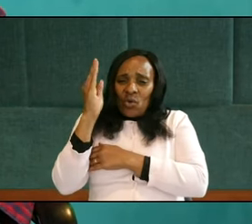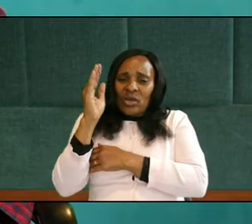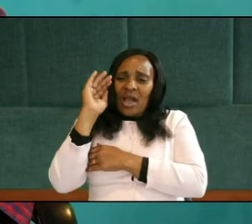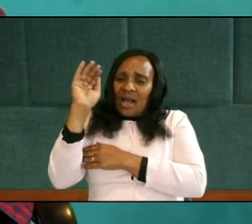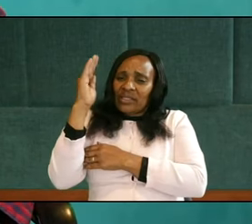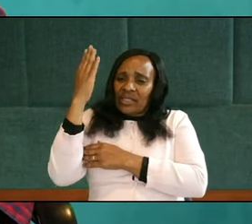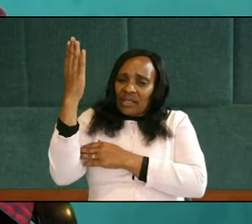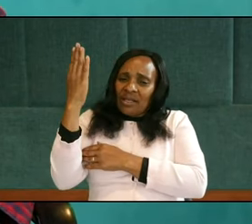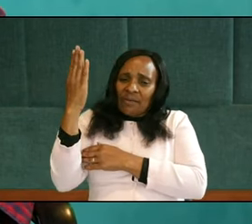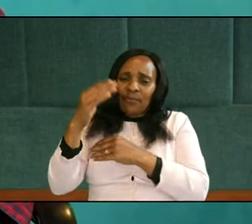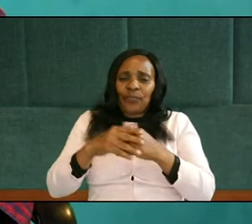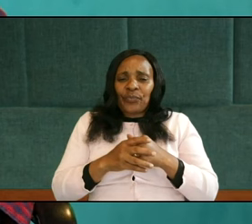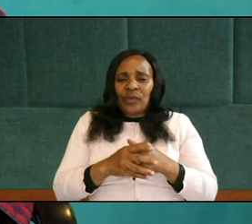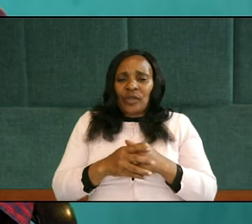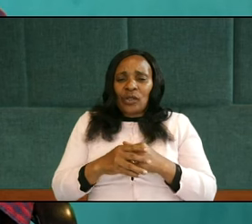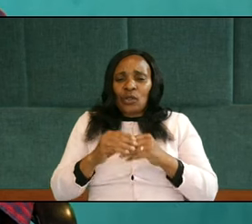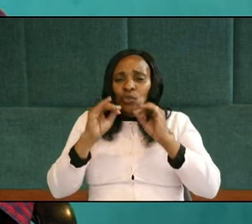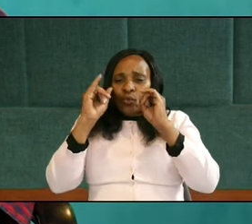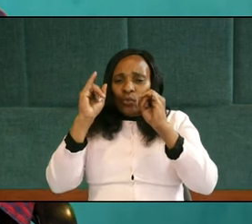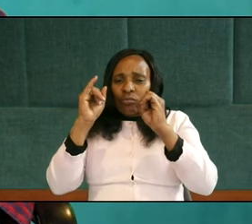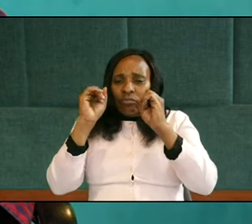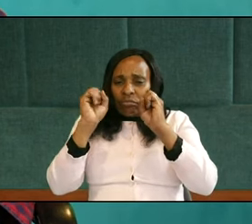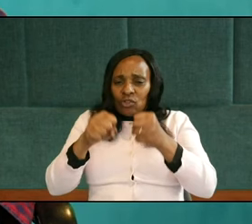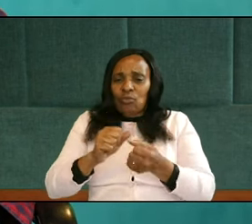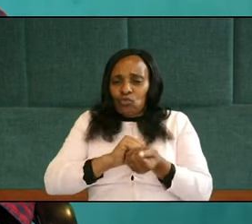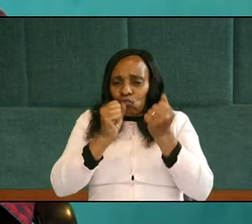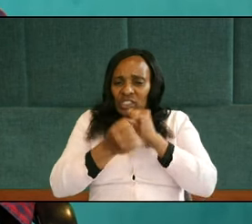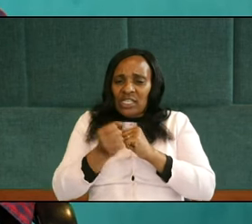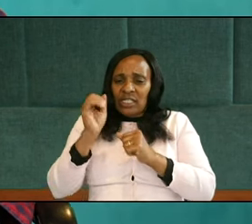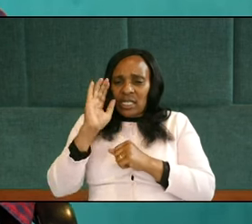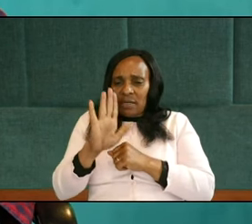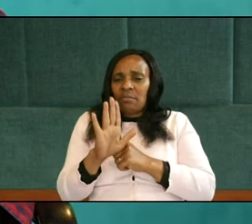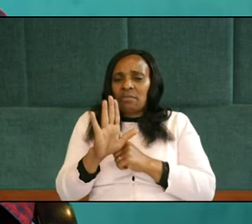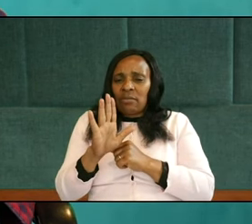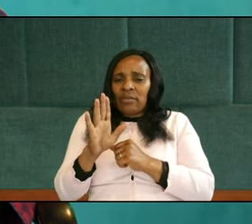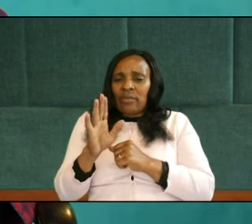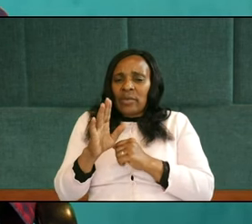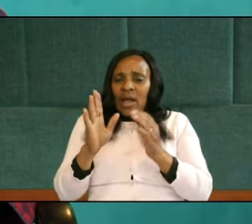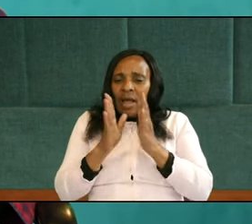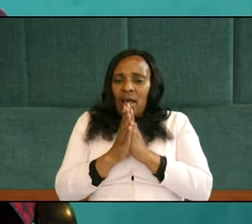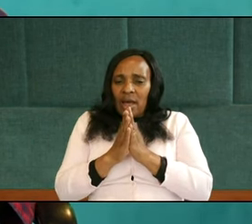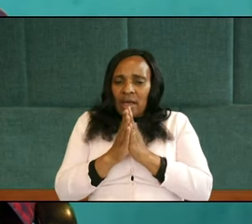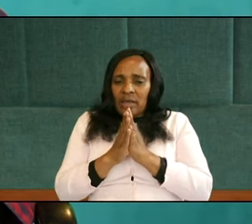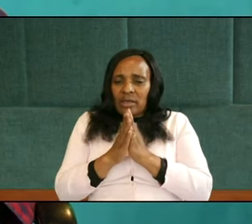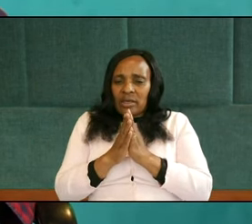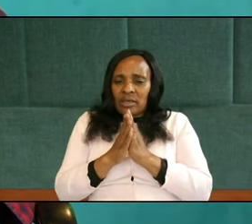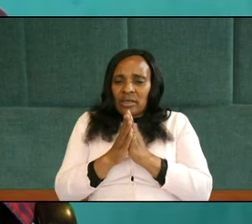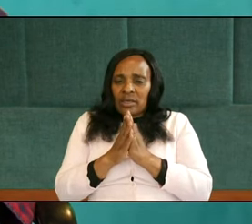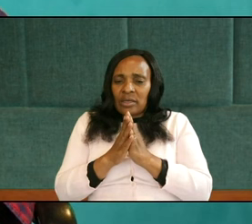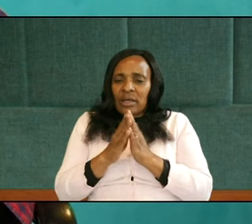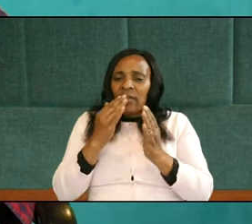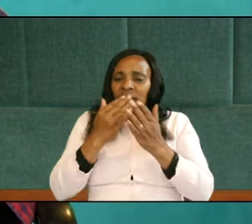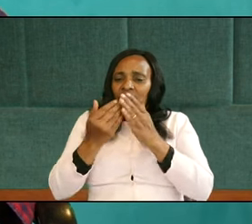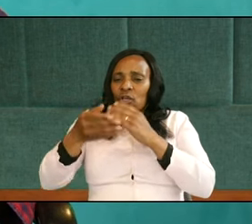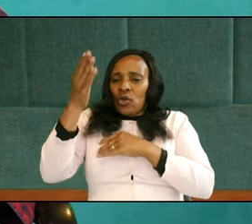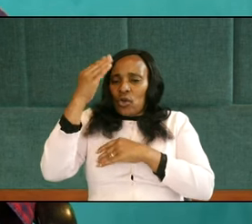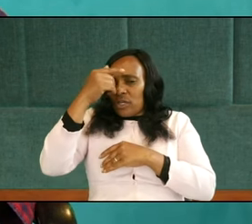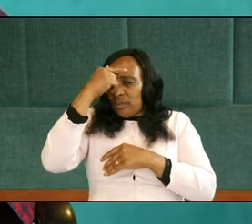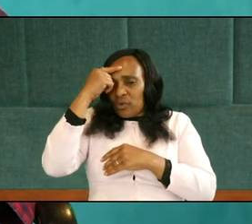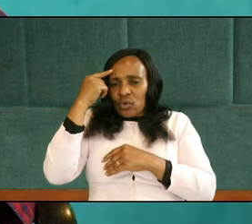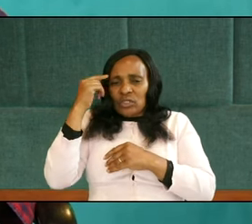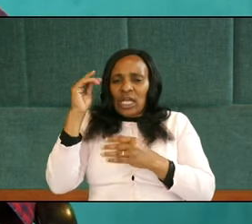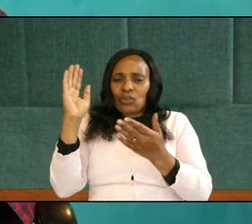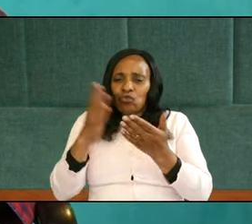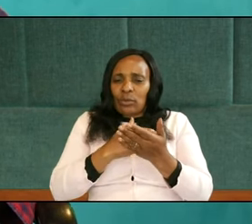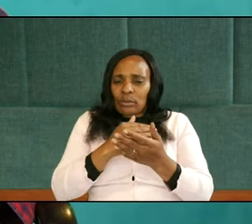asking him to renew him. Mm. And he was thanking God because God had taken